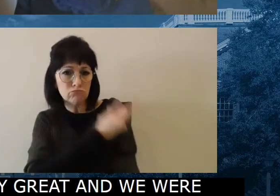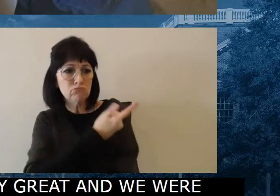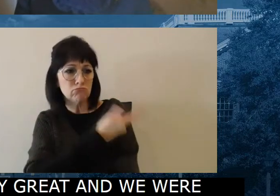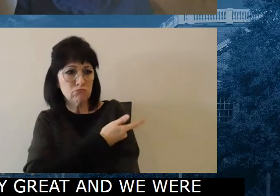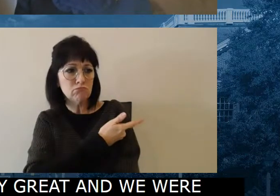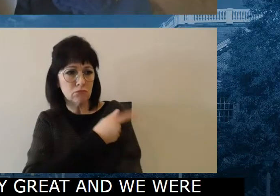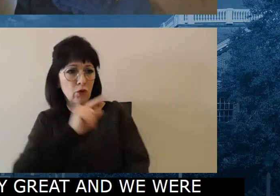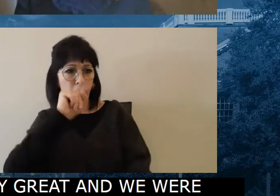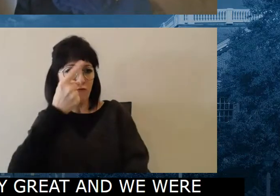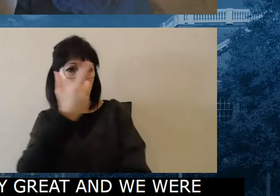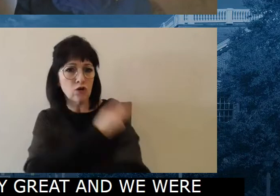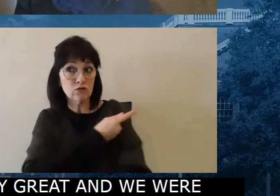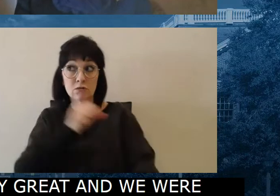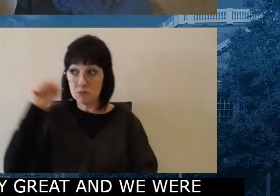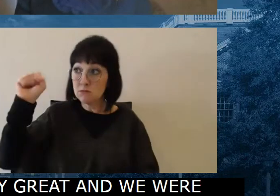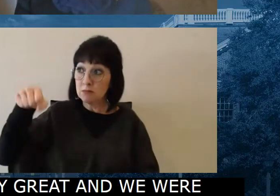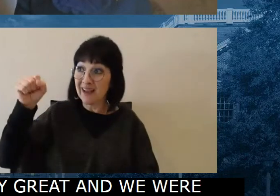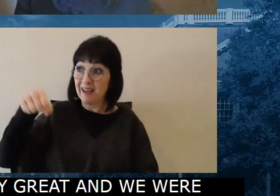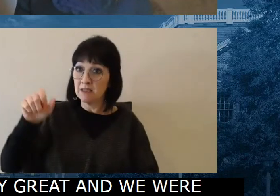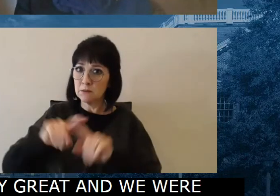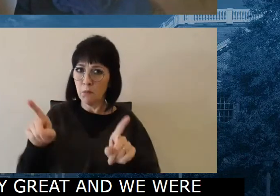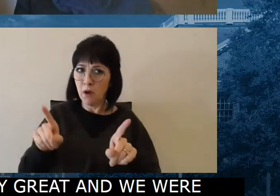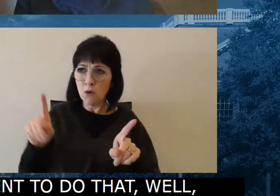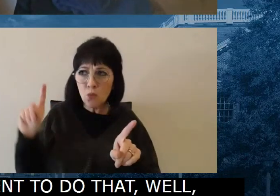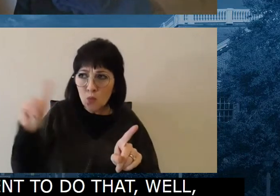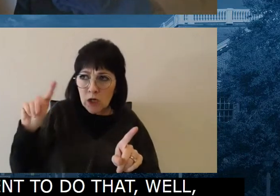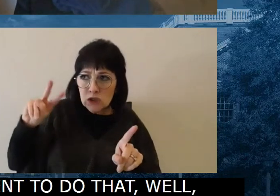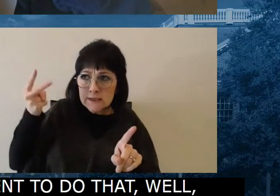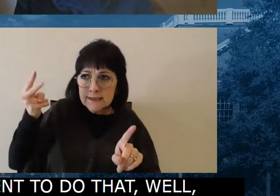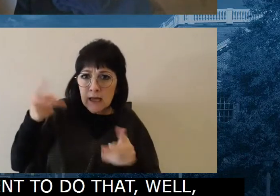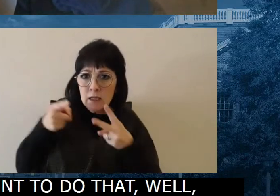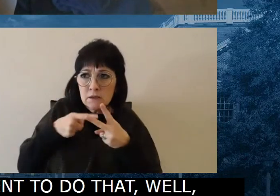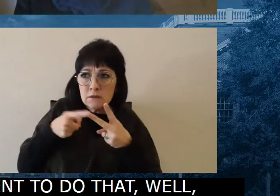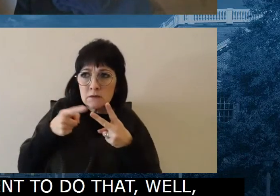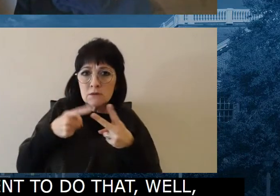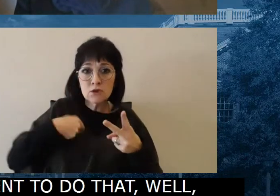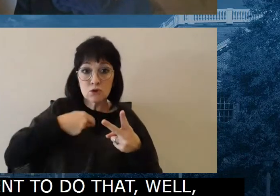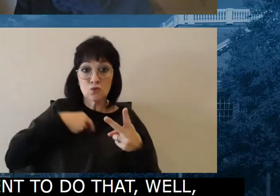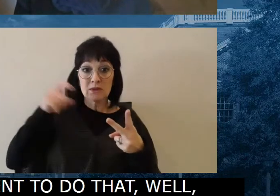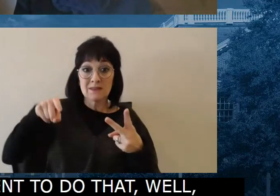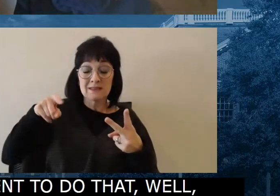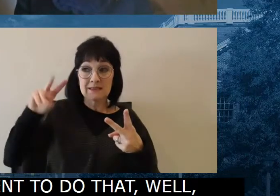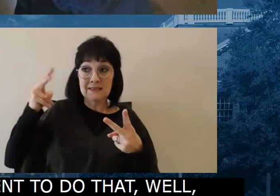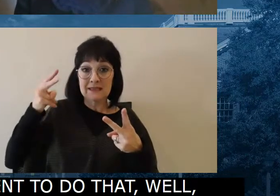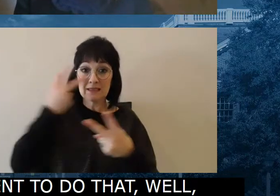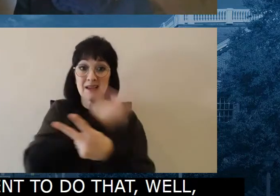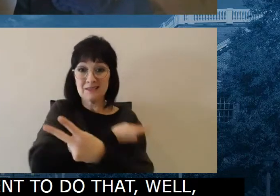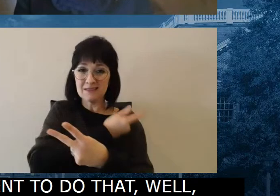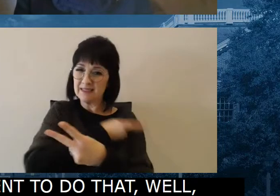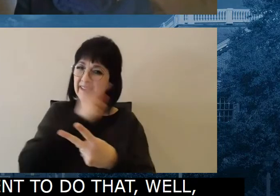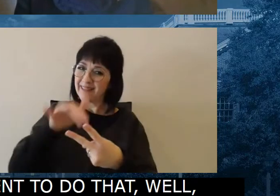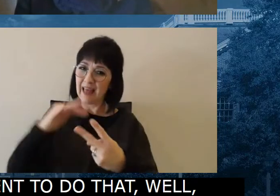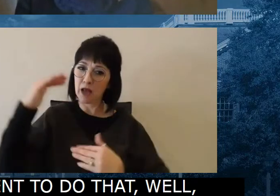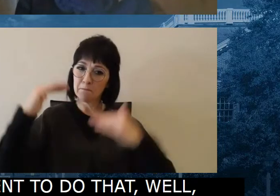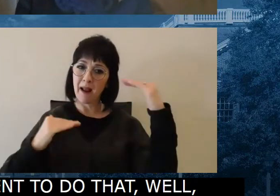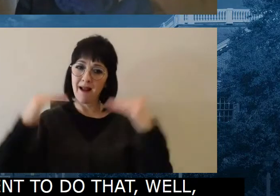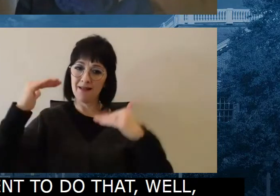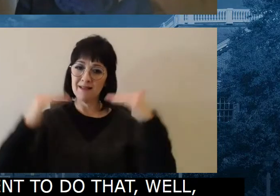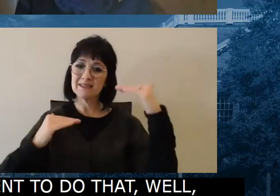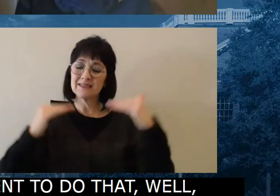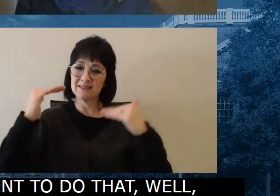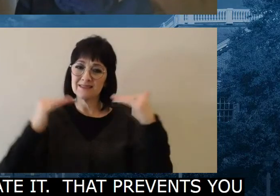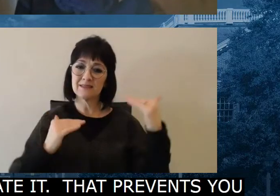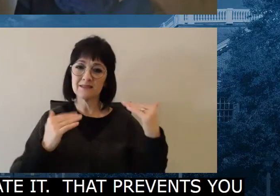it. So that then prevents you from using your supply for your second doses. So that's the balance we're seeking